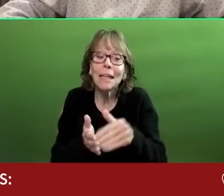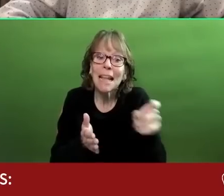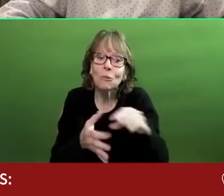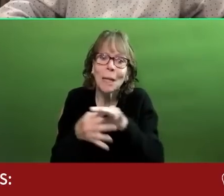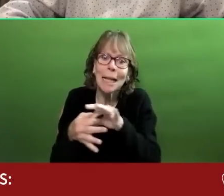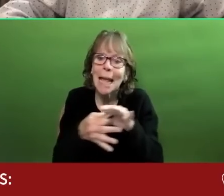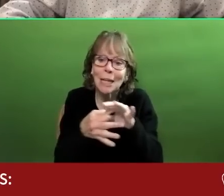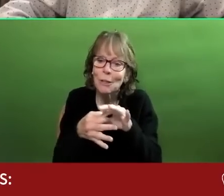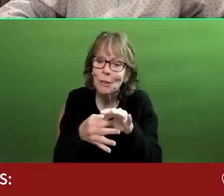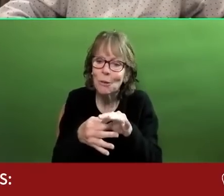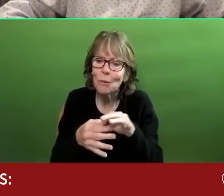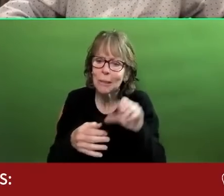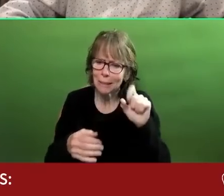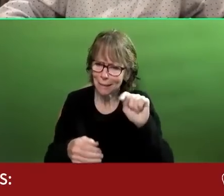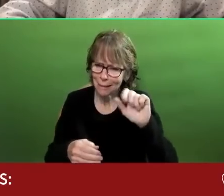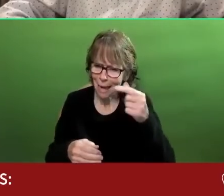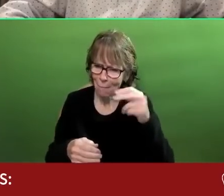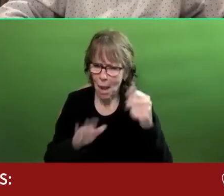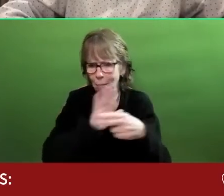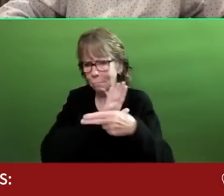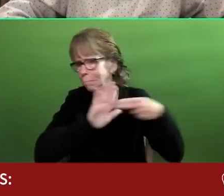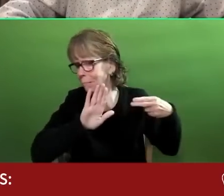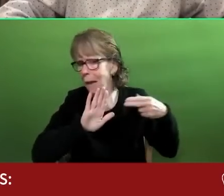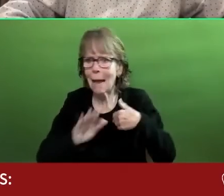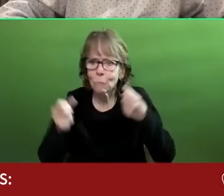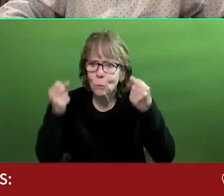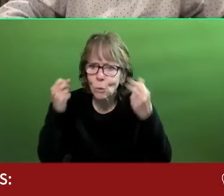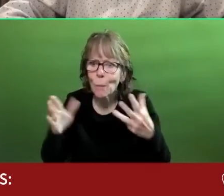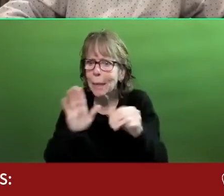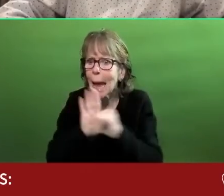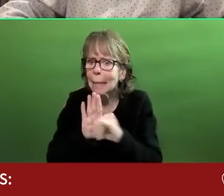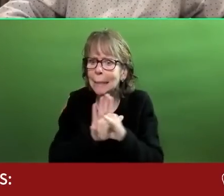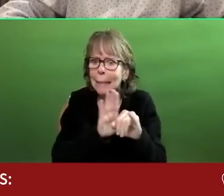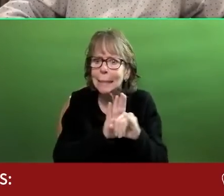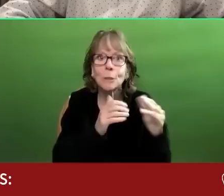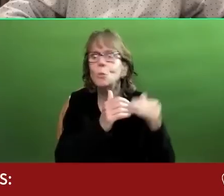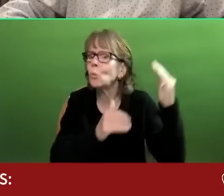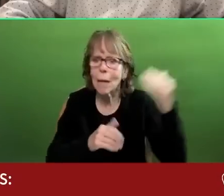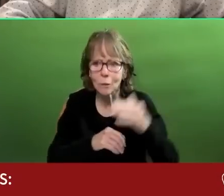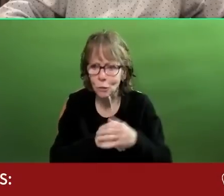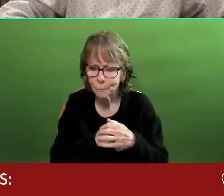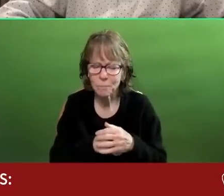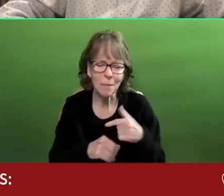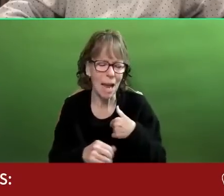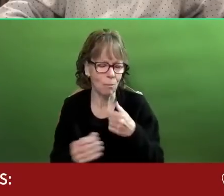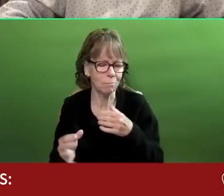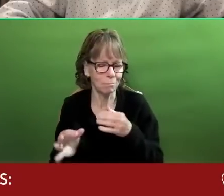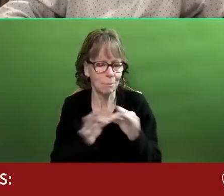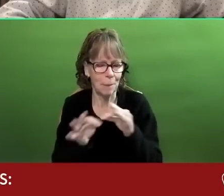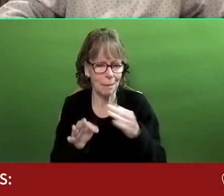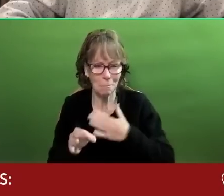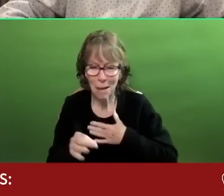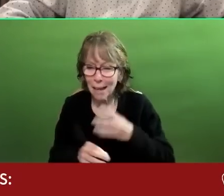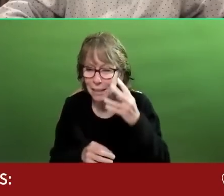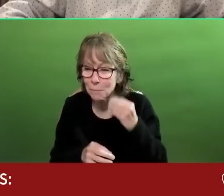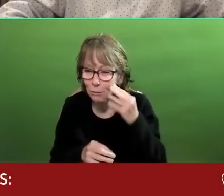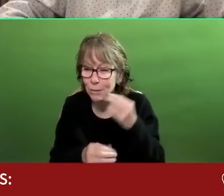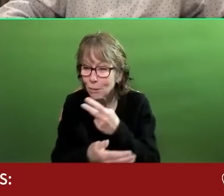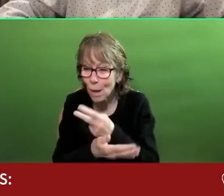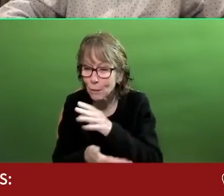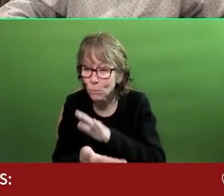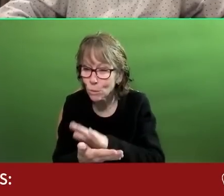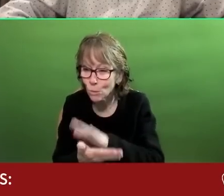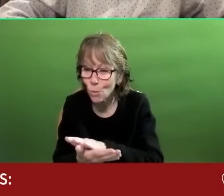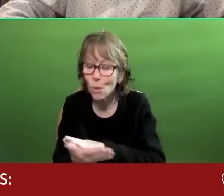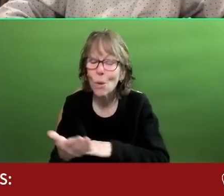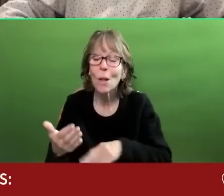just being too much. So let me tell you a little story about my experience with disability disclosure, discrimination, graduate school, and being